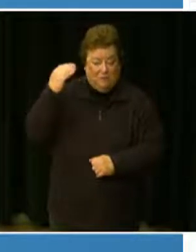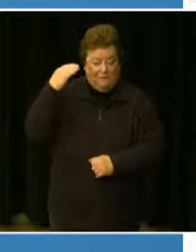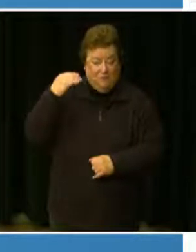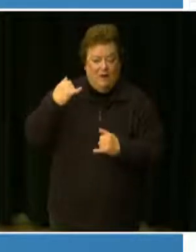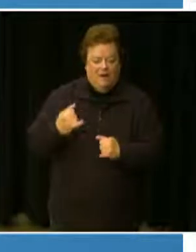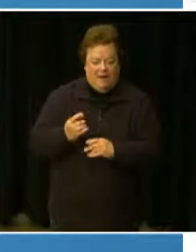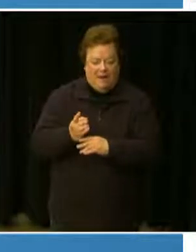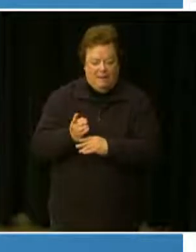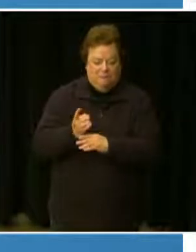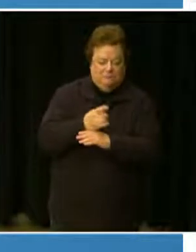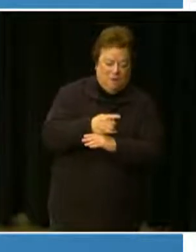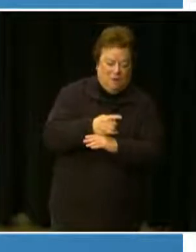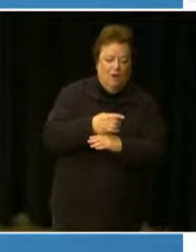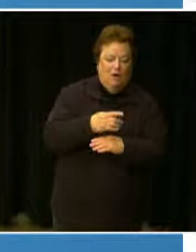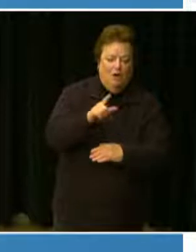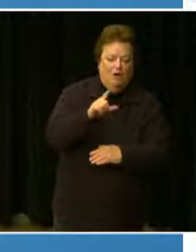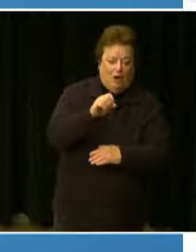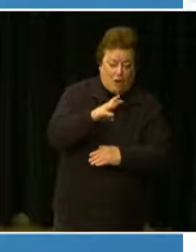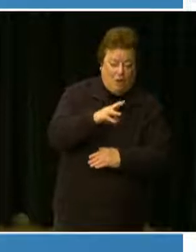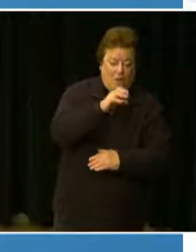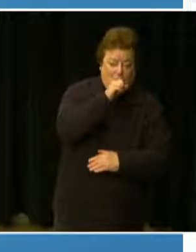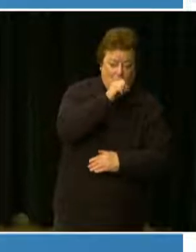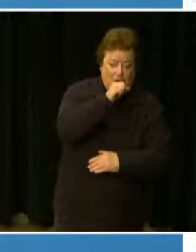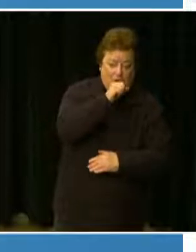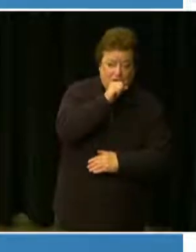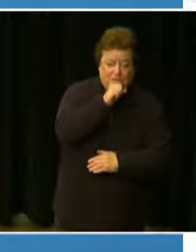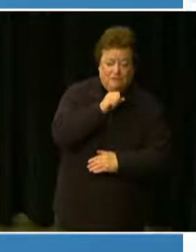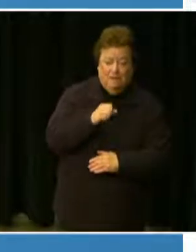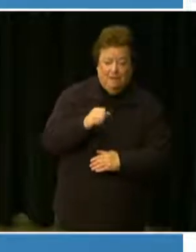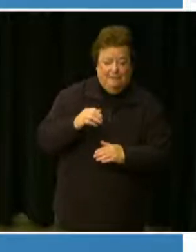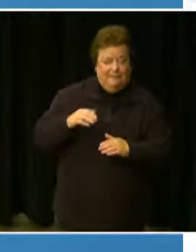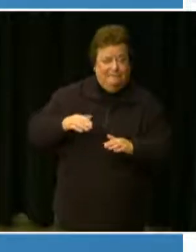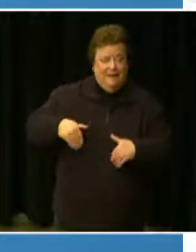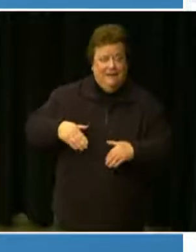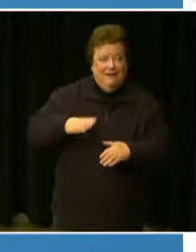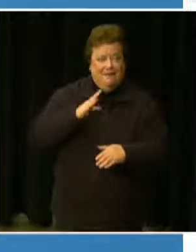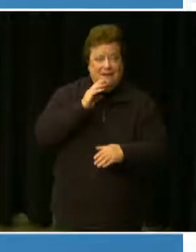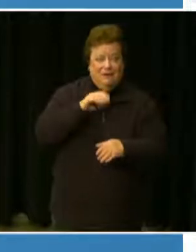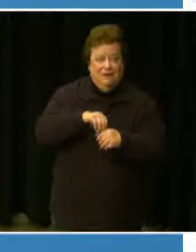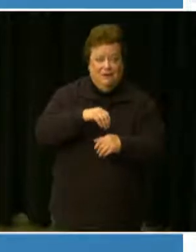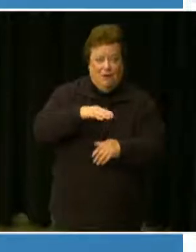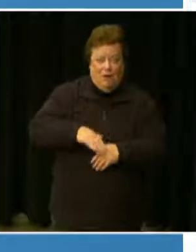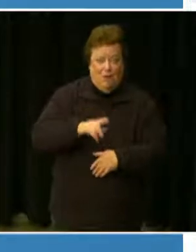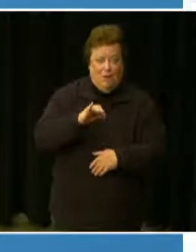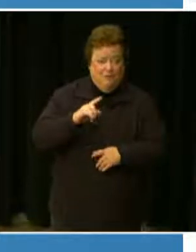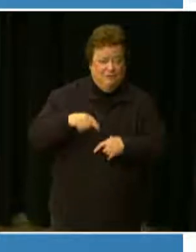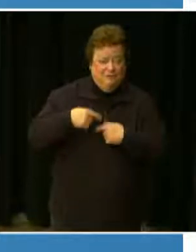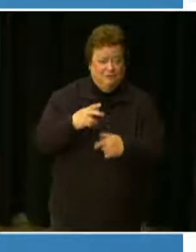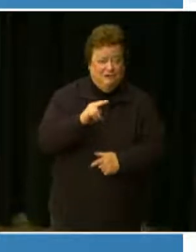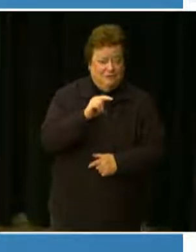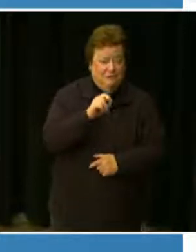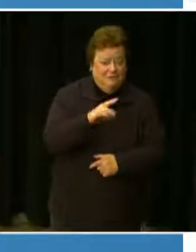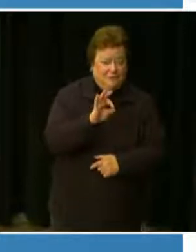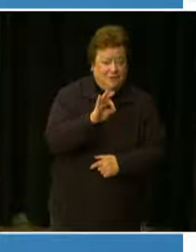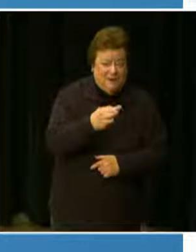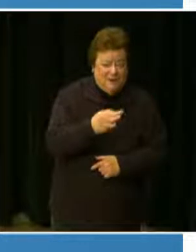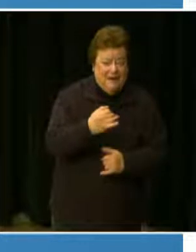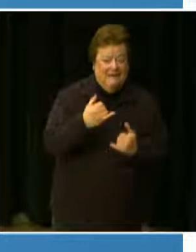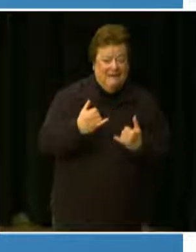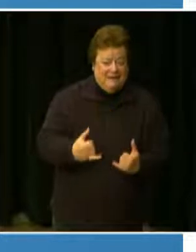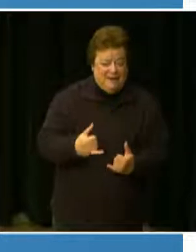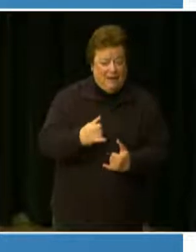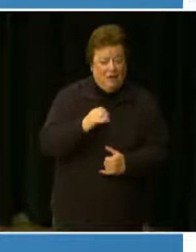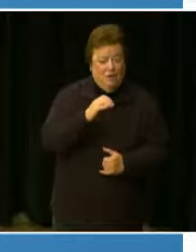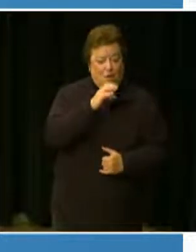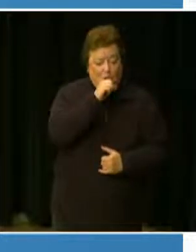orange this week. Our Wriststyle has not been in low orange since the week of November 9th. The orange level indicates that